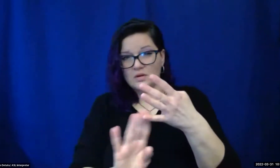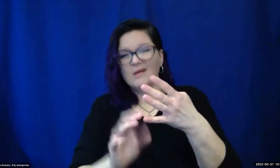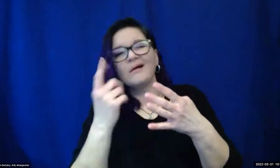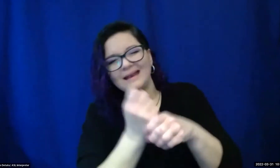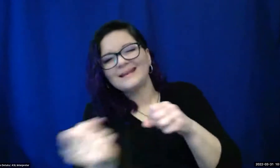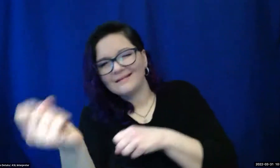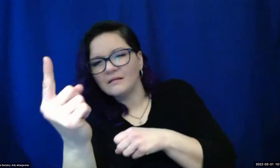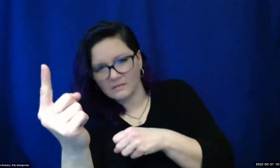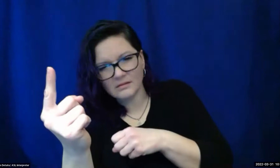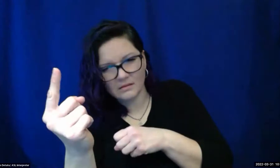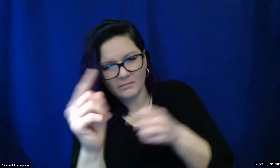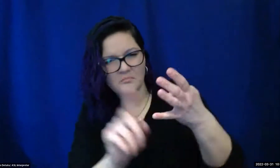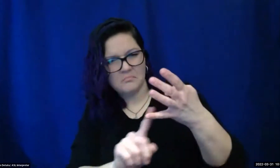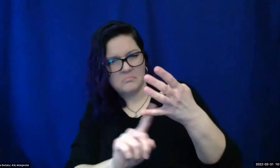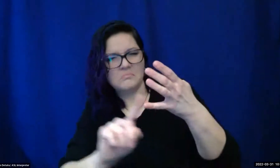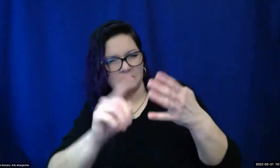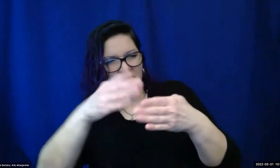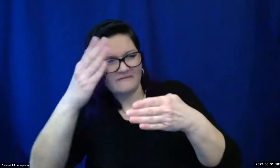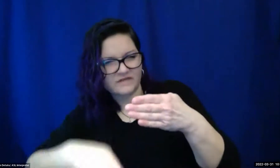There are circumstances where